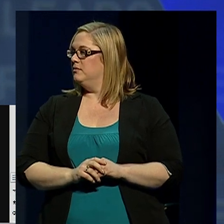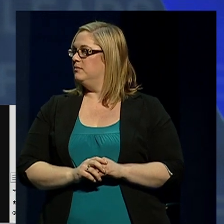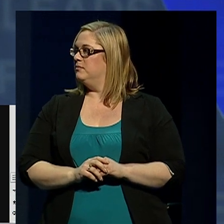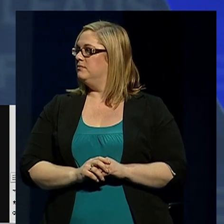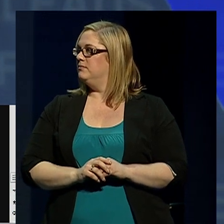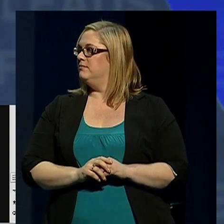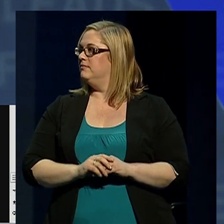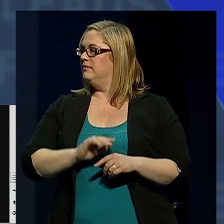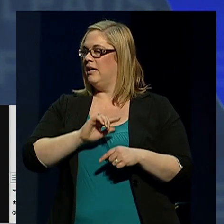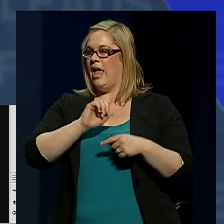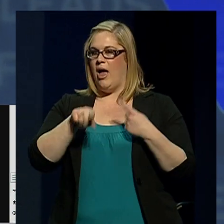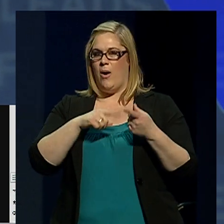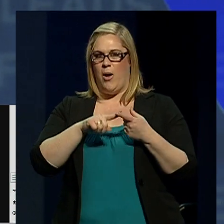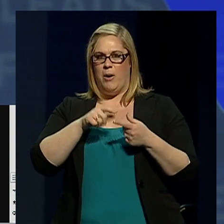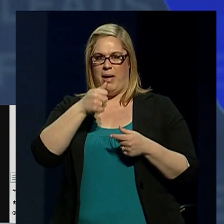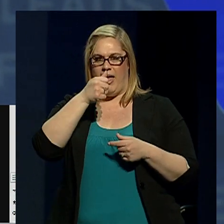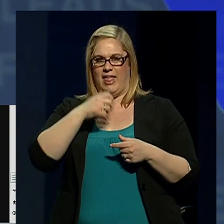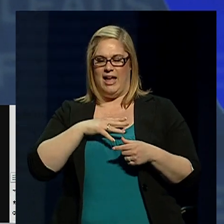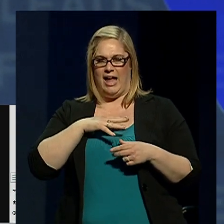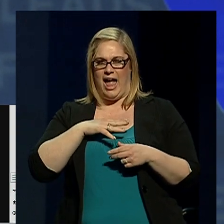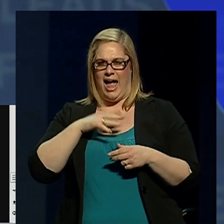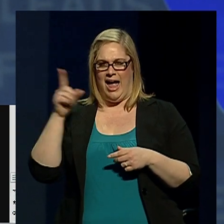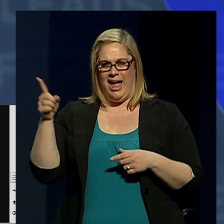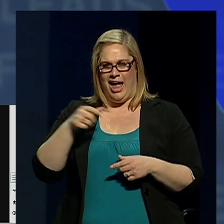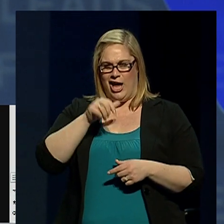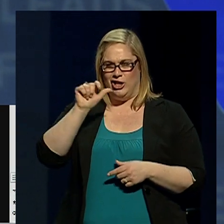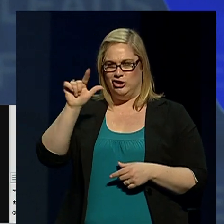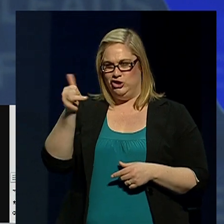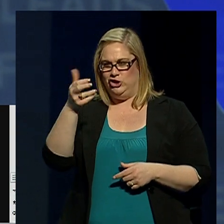How about that guy we call our chairman, John Burton?